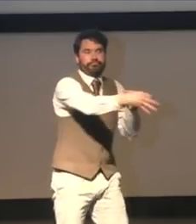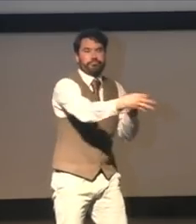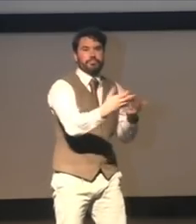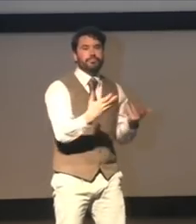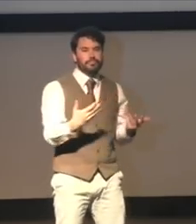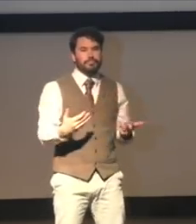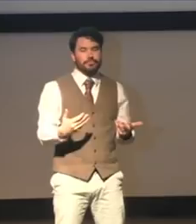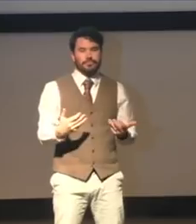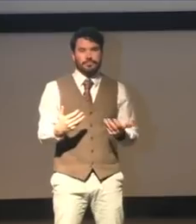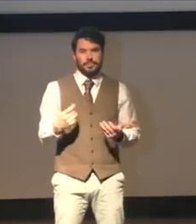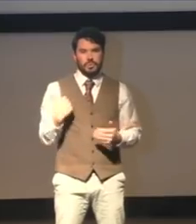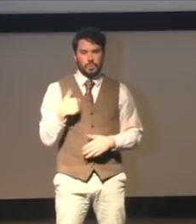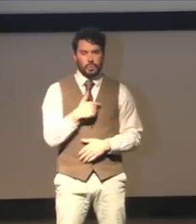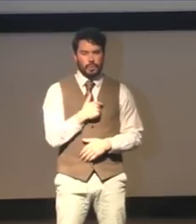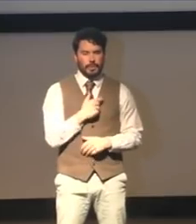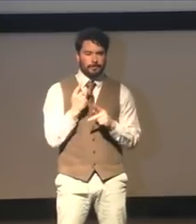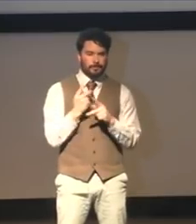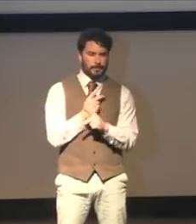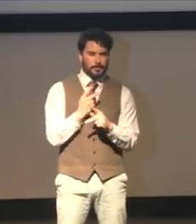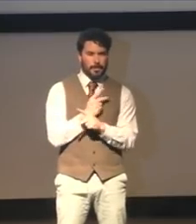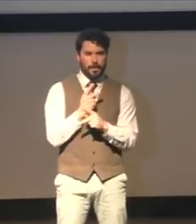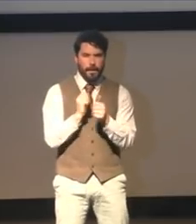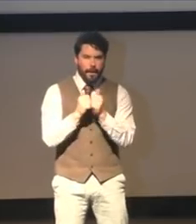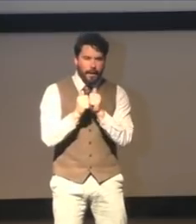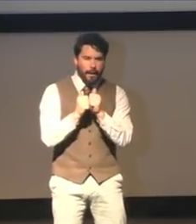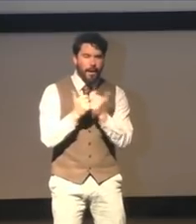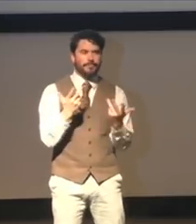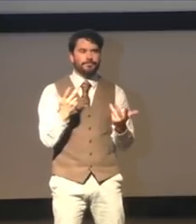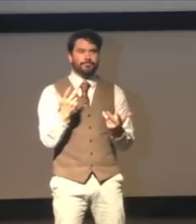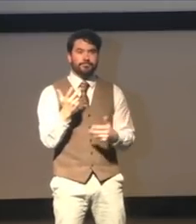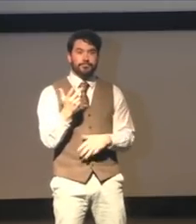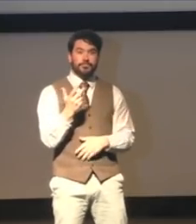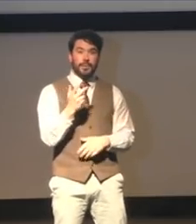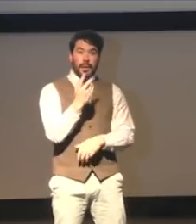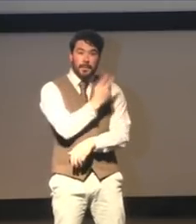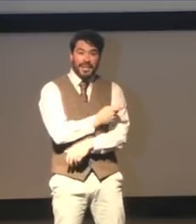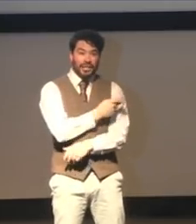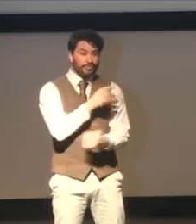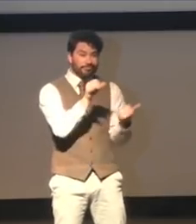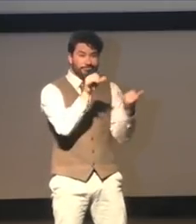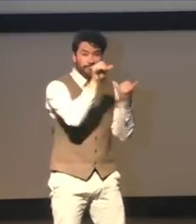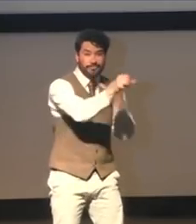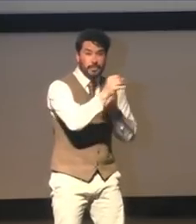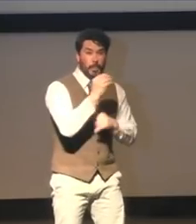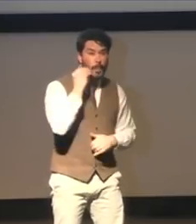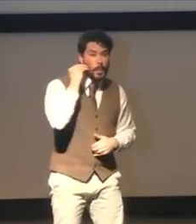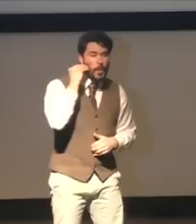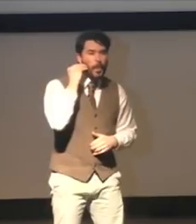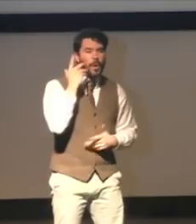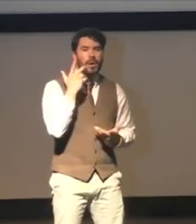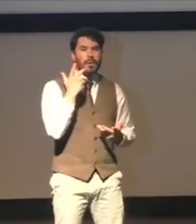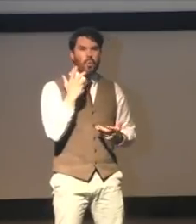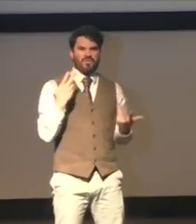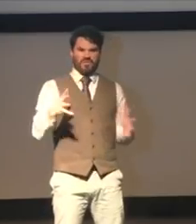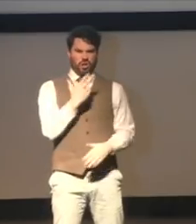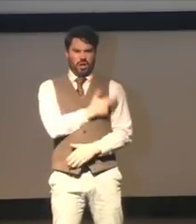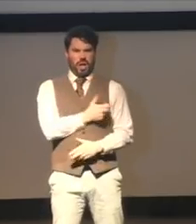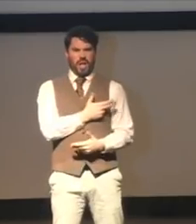better, enhanced home care and monitoring of patients that have been discharged in order to head